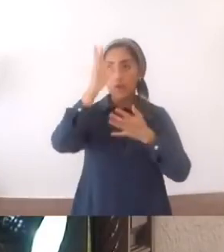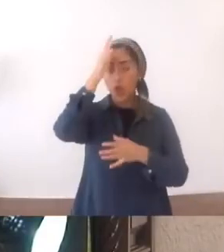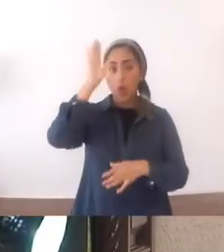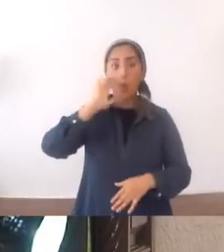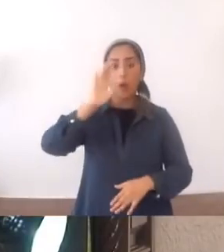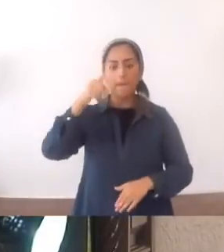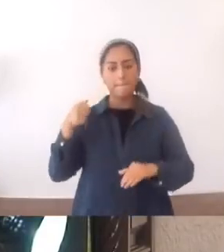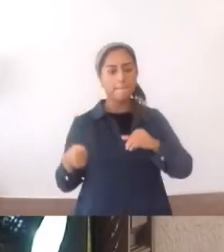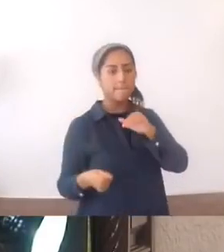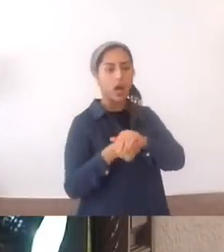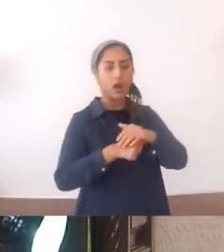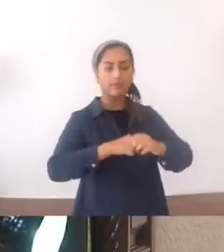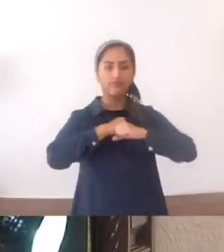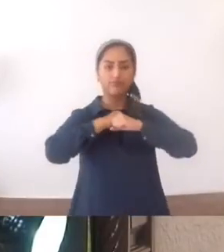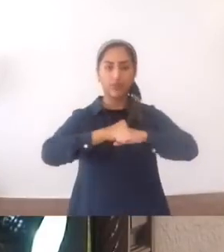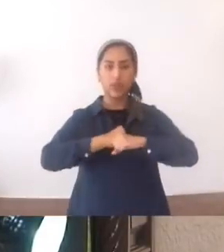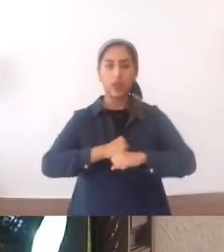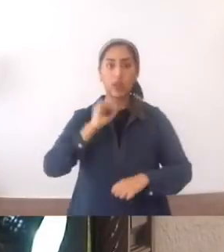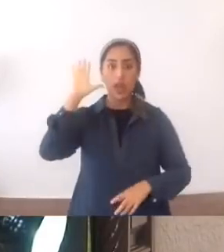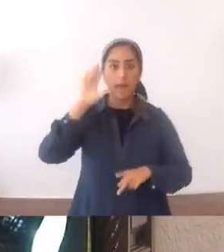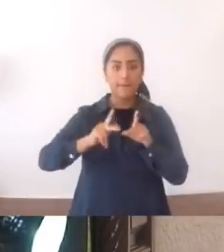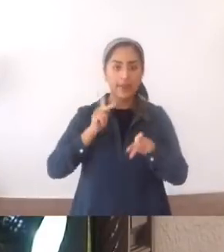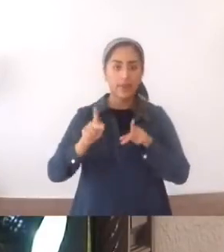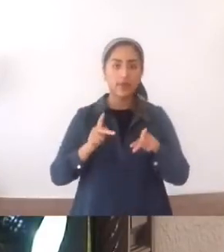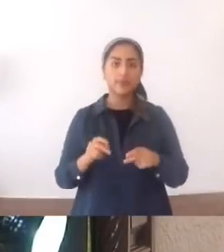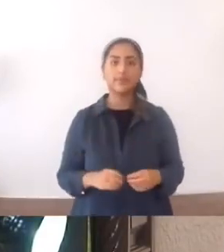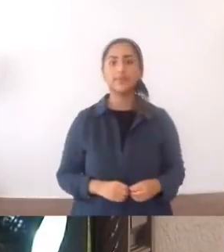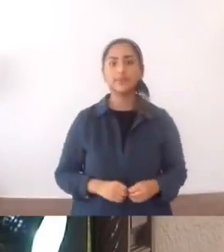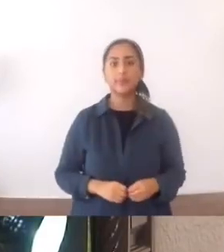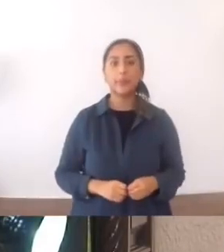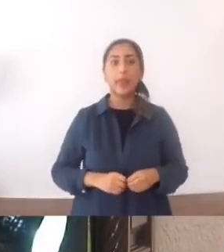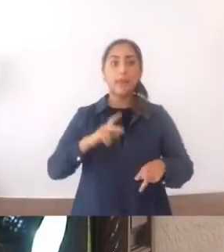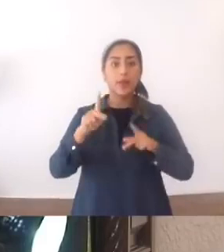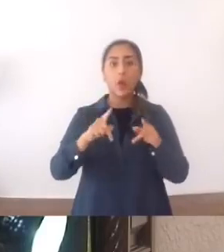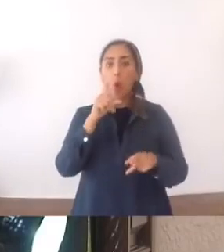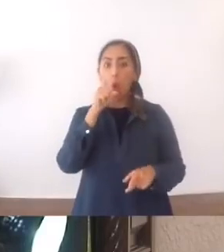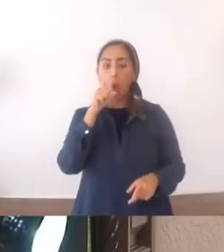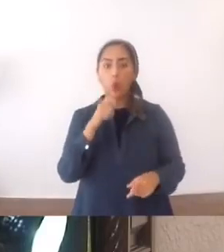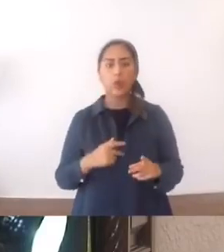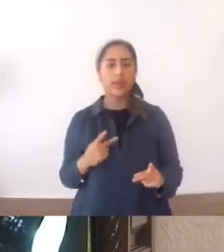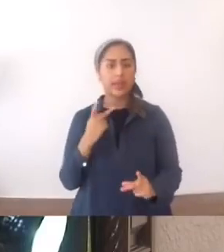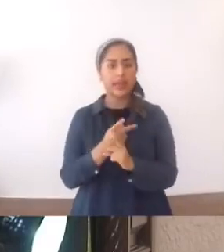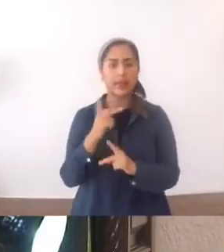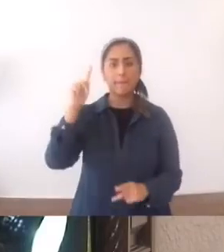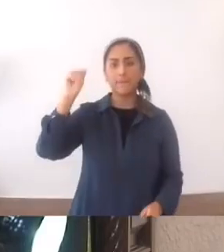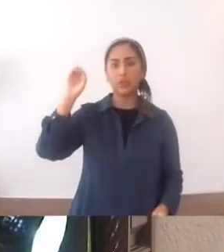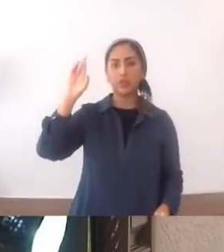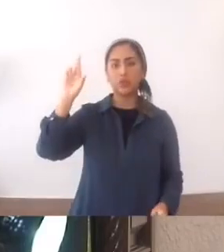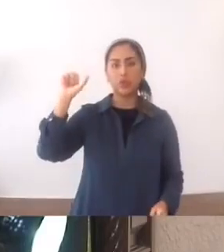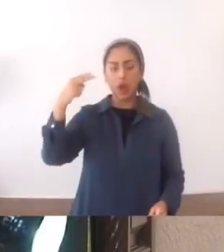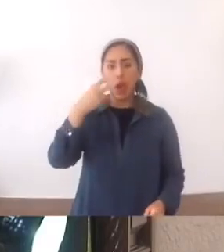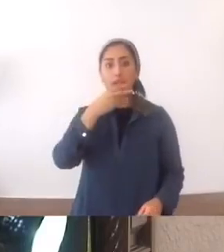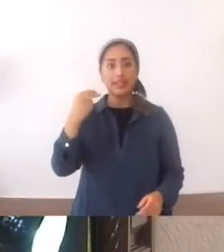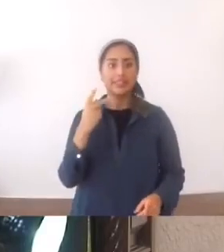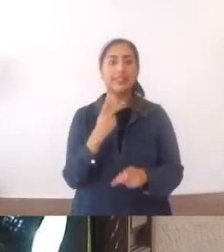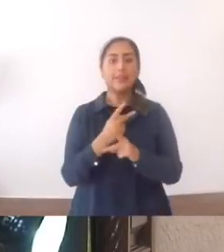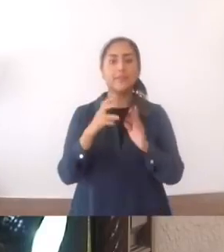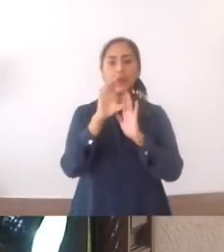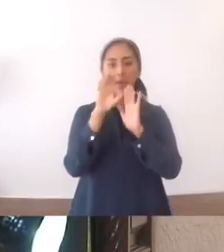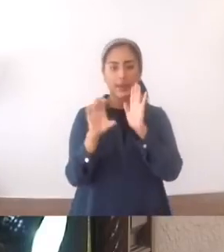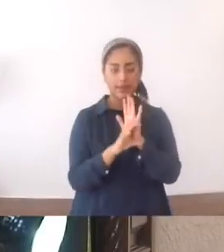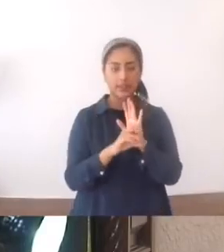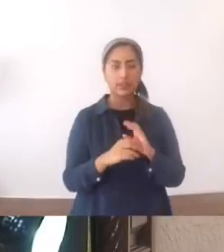quiere decir que el Eterno va a proteger That means that the Eternal Father al is going rebaño, to protect His a flock, los que guardan Torah the ones that y keep guardan